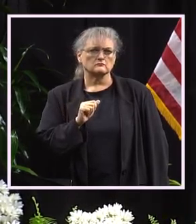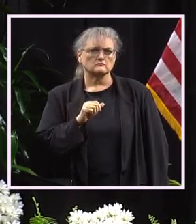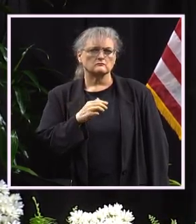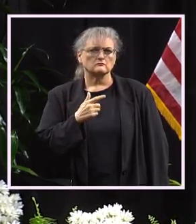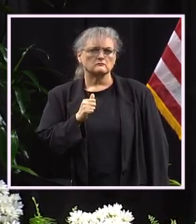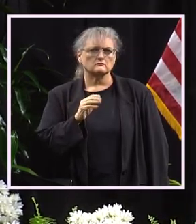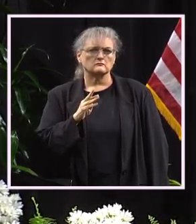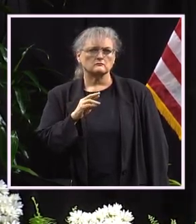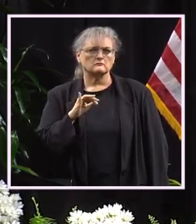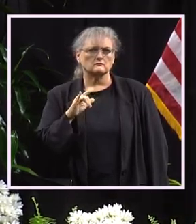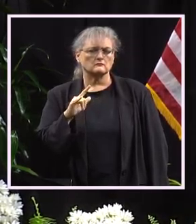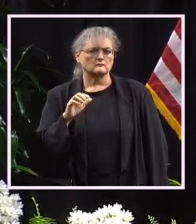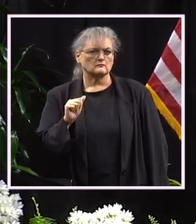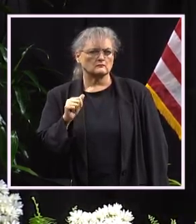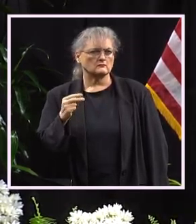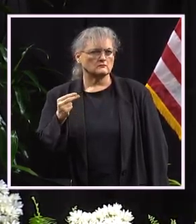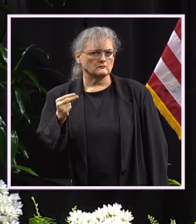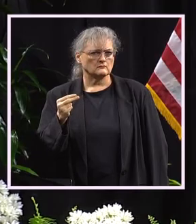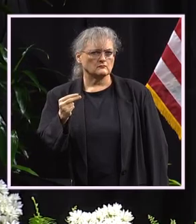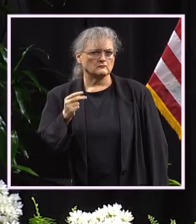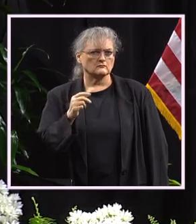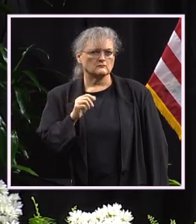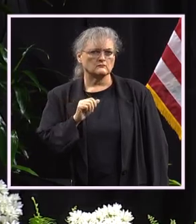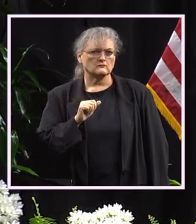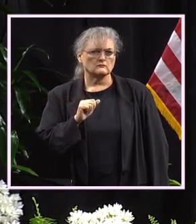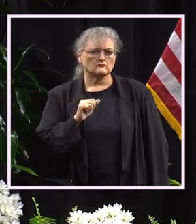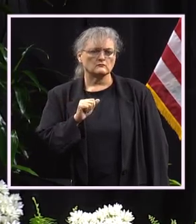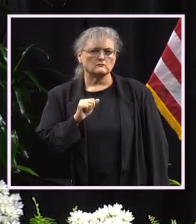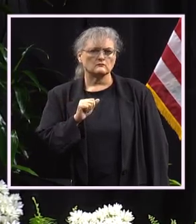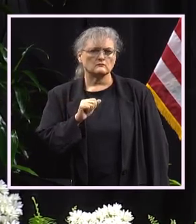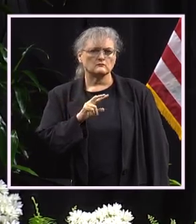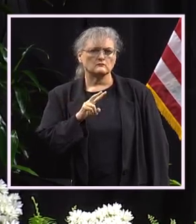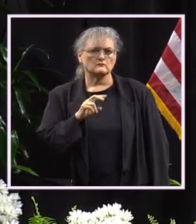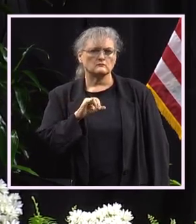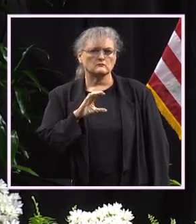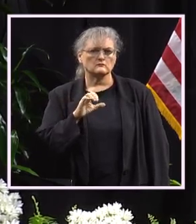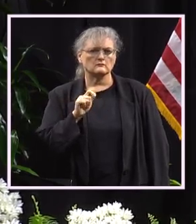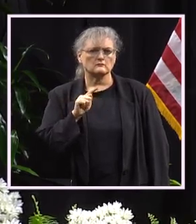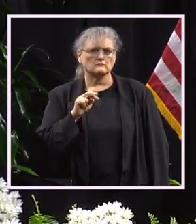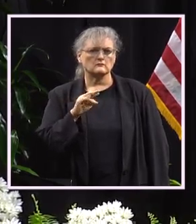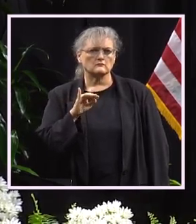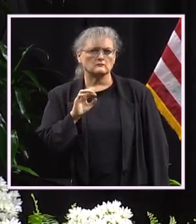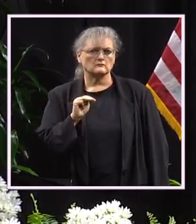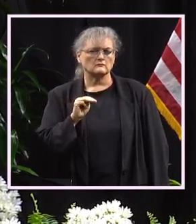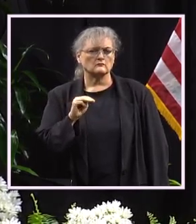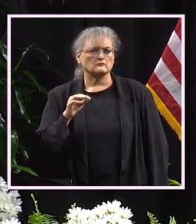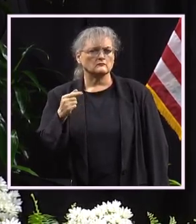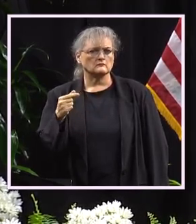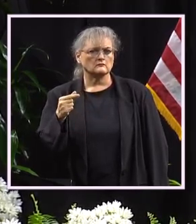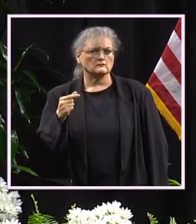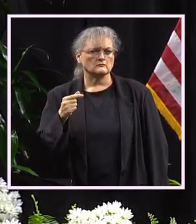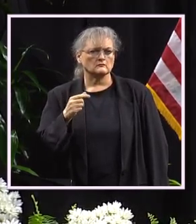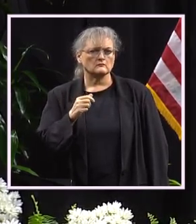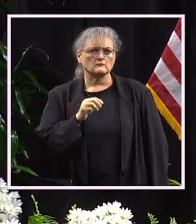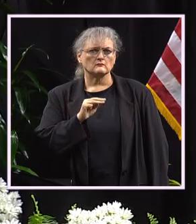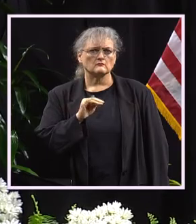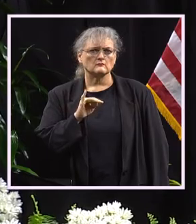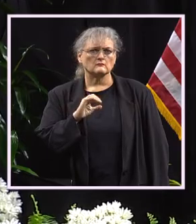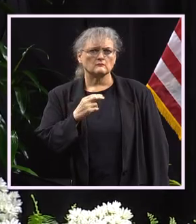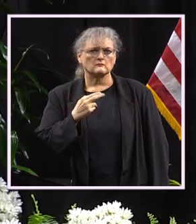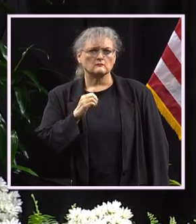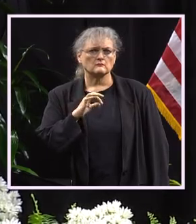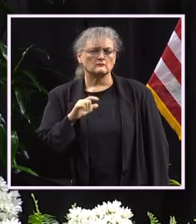Gabriela M. Hernandez, magna cum laude. Victoria M. Garcia, summa cum laude. Michelle M.